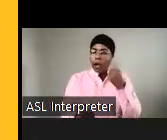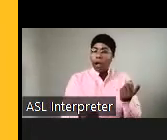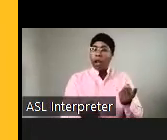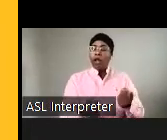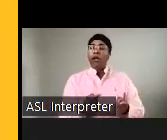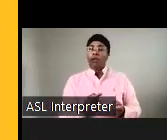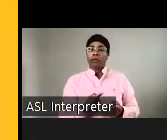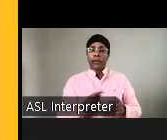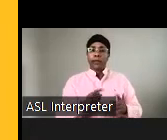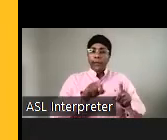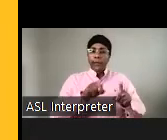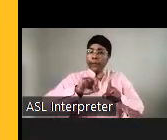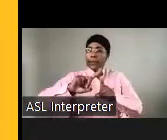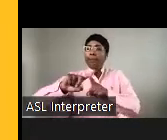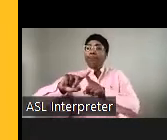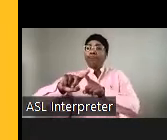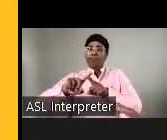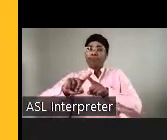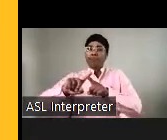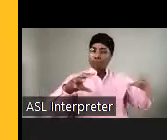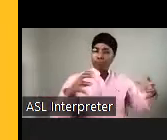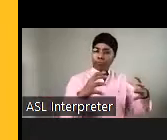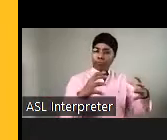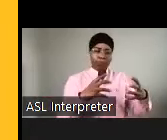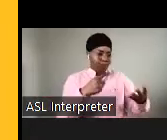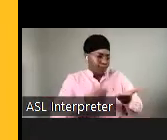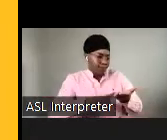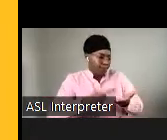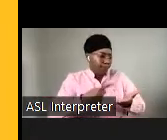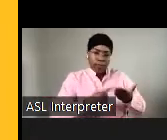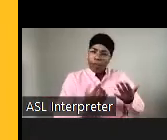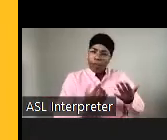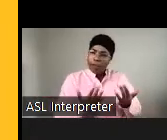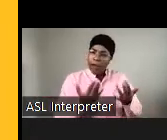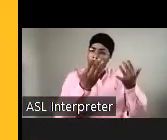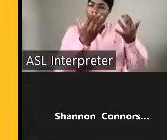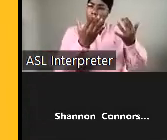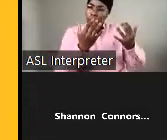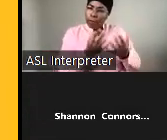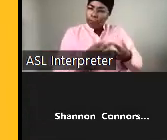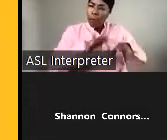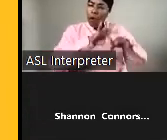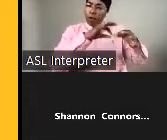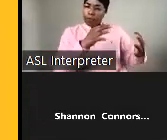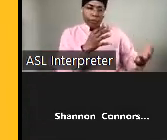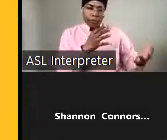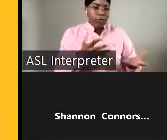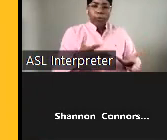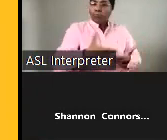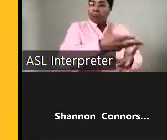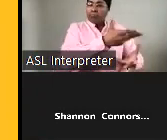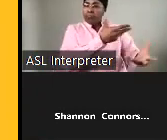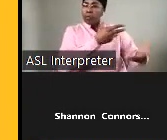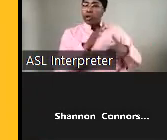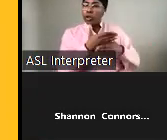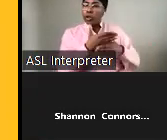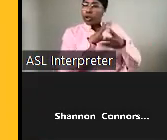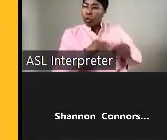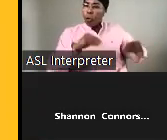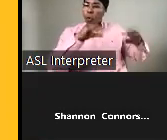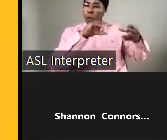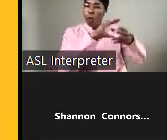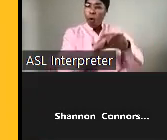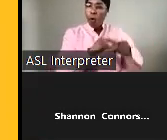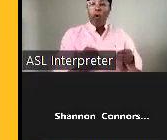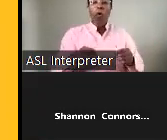talked about fire and its importance. And then we actually brought people out in the field, folks from, elders from the Sioux